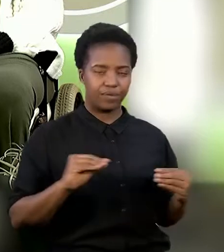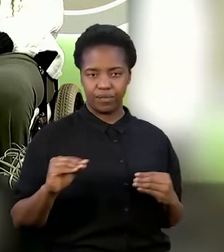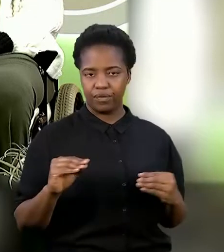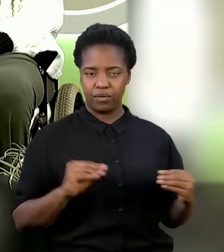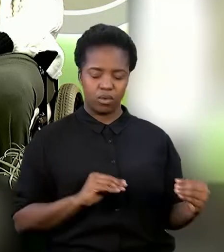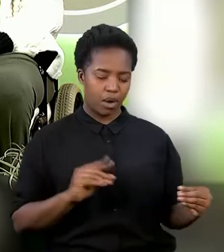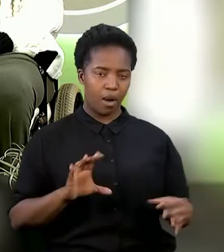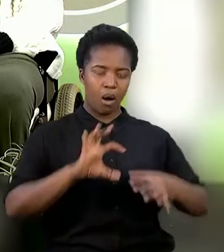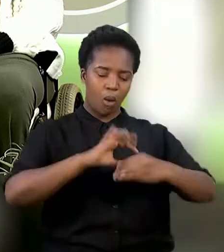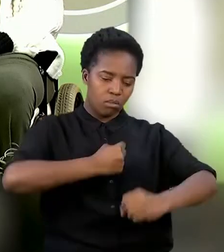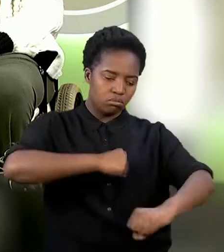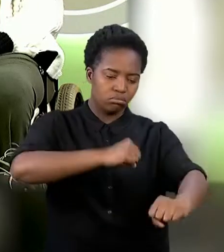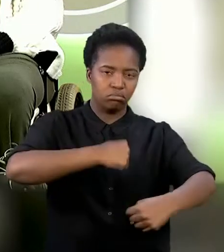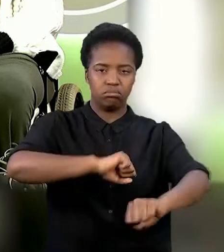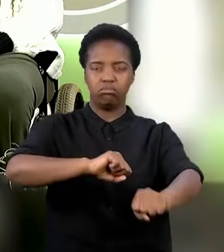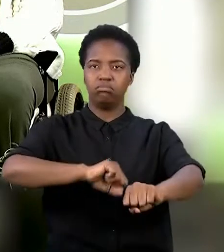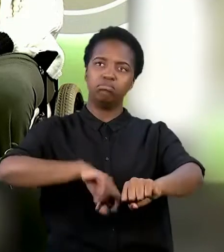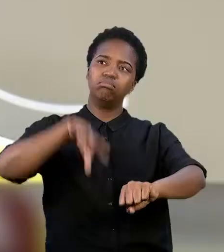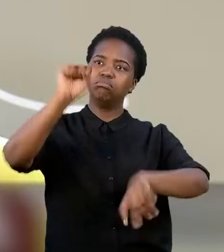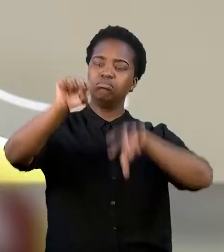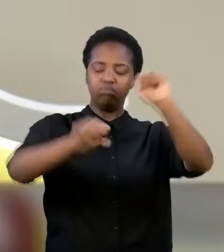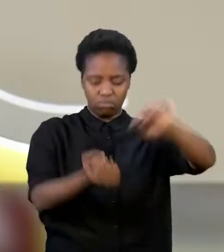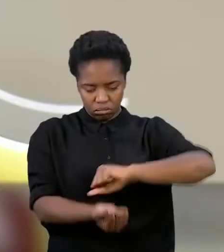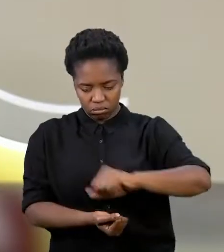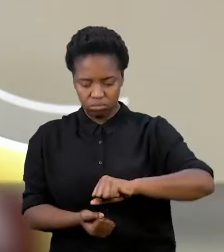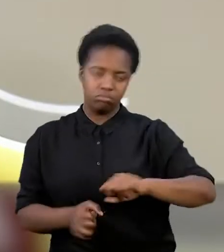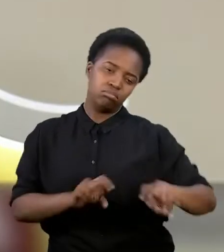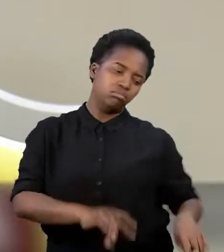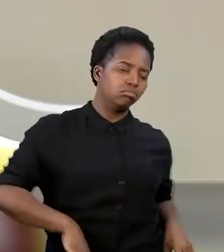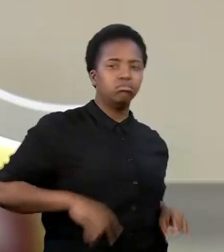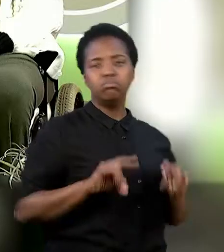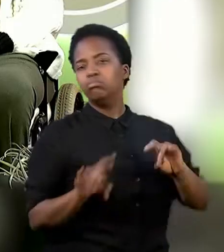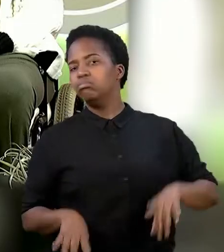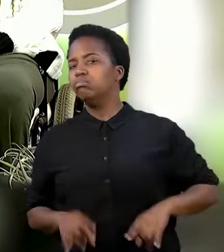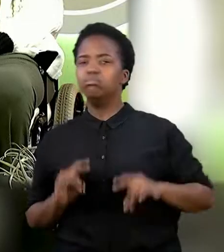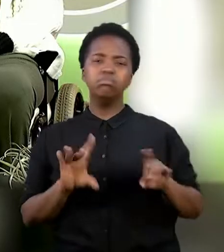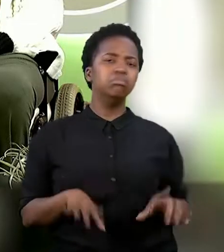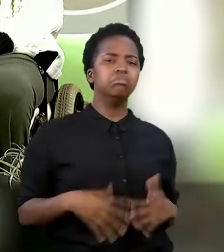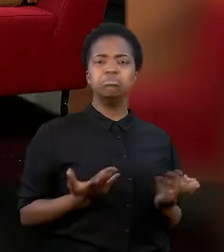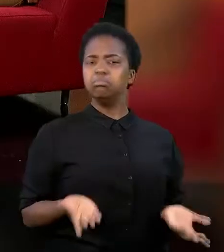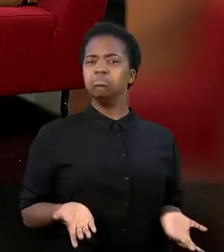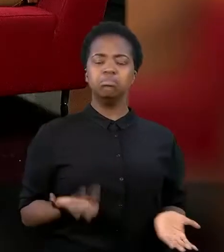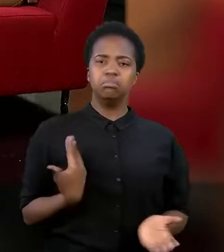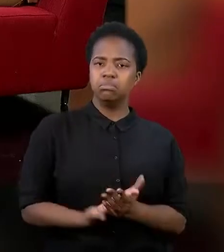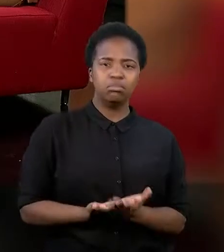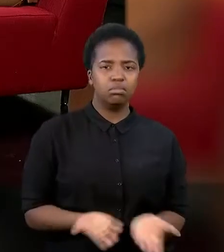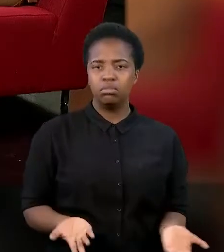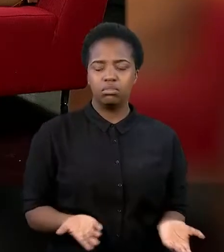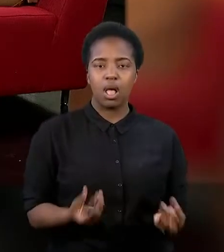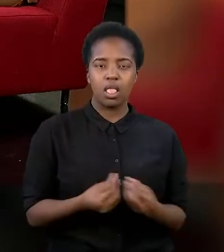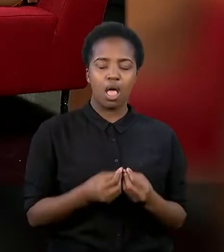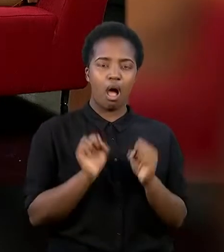moving. Exactly. You can be doing housework exactly. or moving around in your rollstool or your wheelchair. Exactly. These things